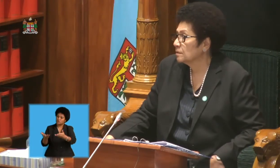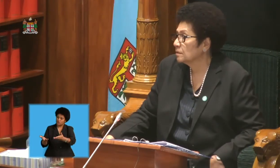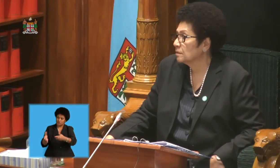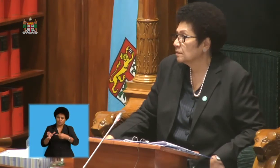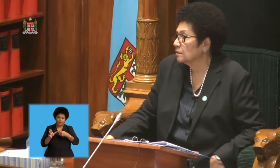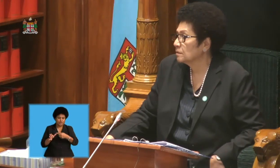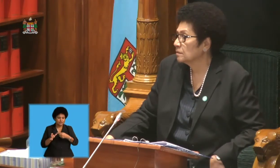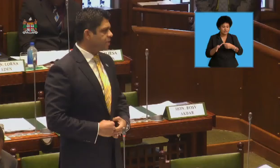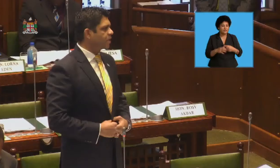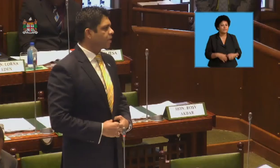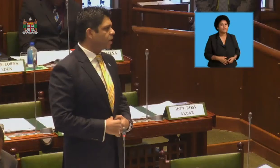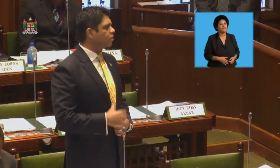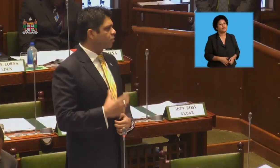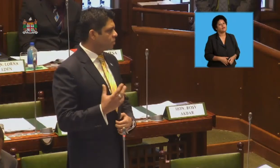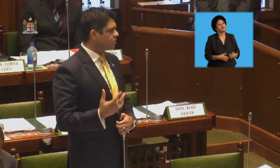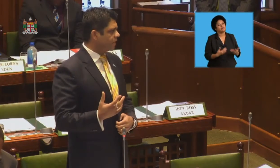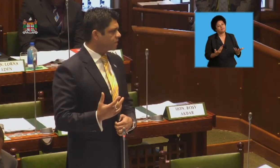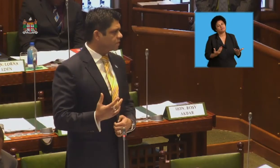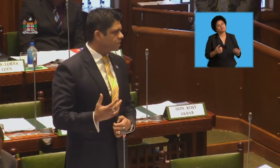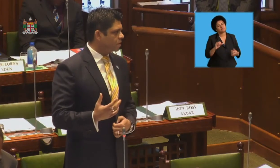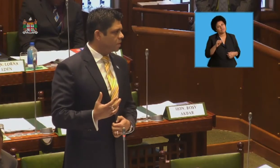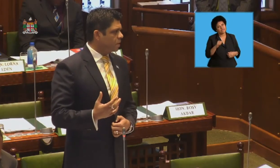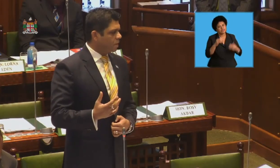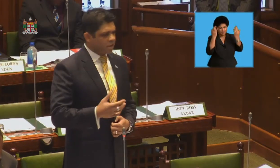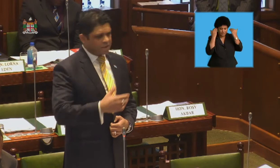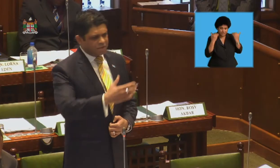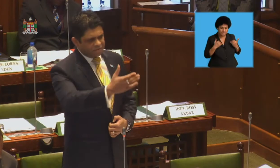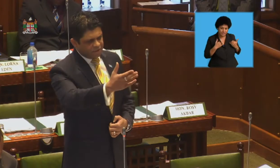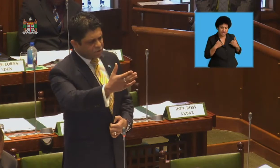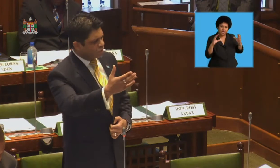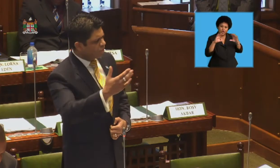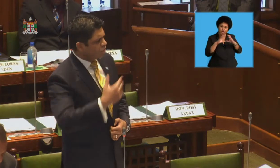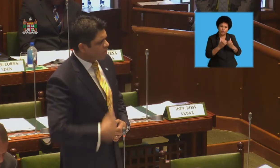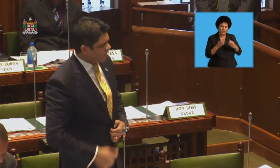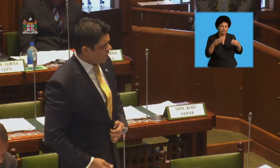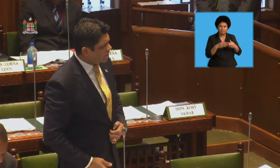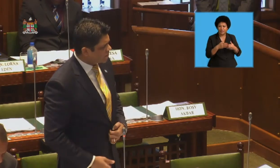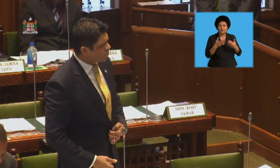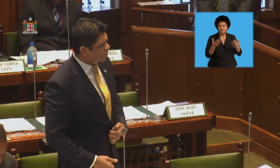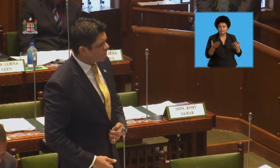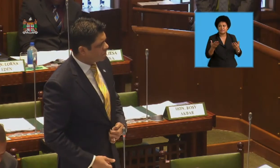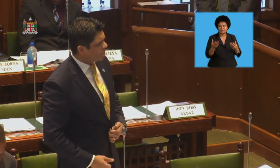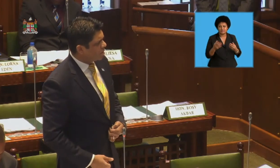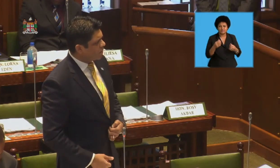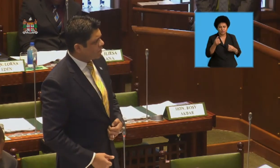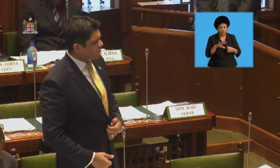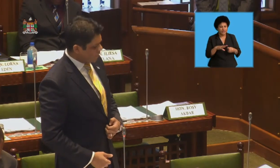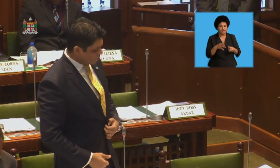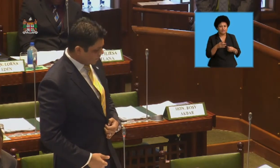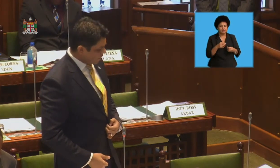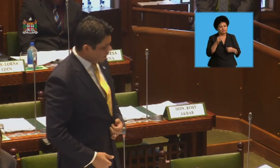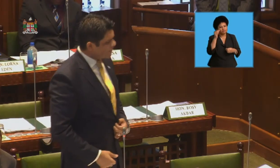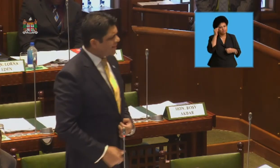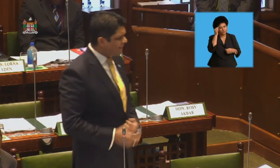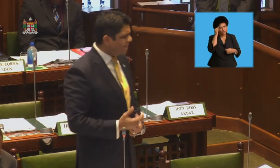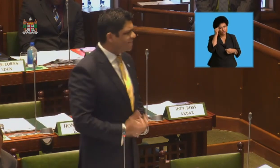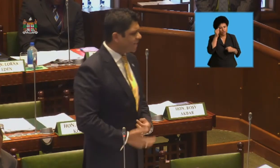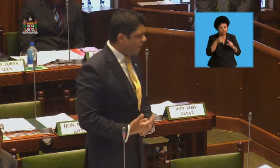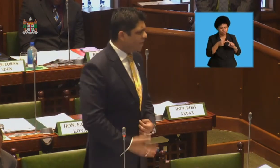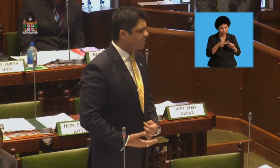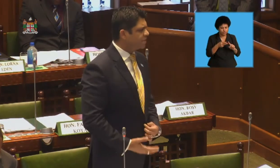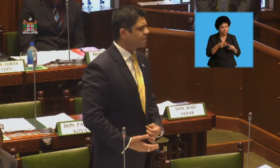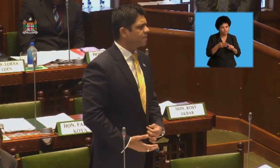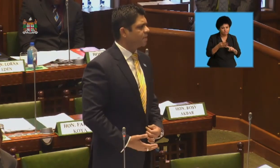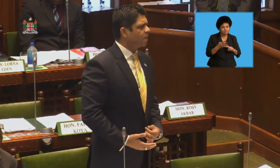the World Bank has actually taken account of all these factors. It doesn't have such convoluted analysis also, because, Madam Speaker, the reality